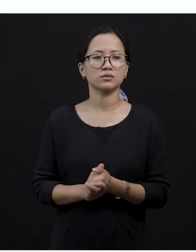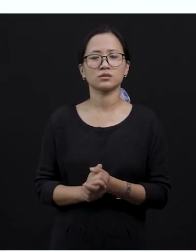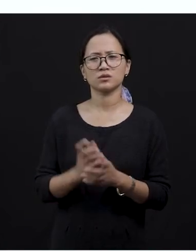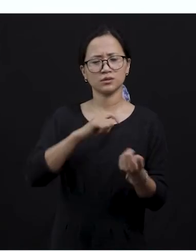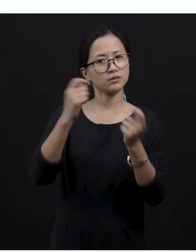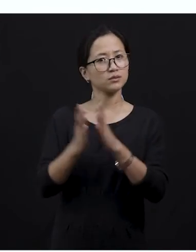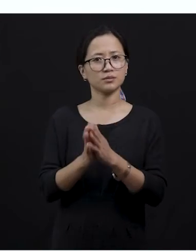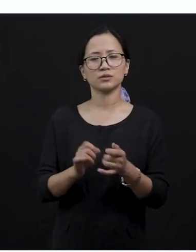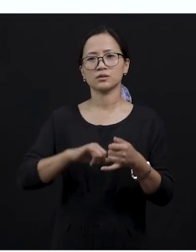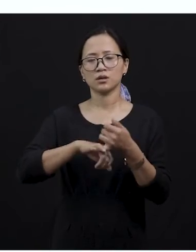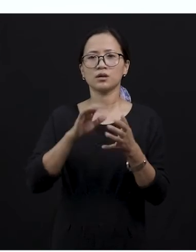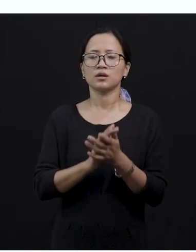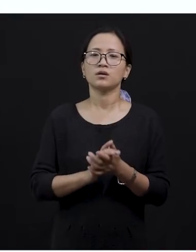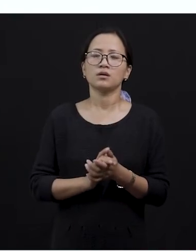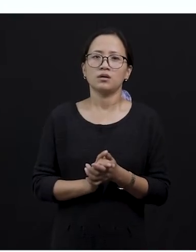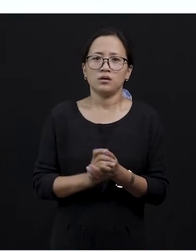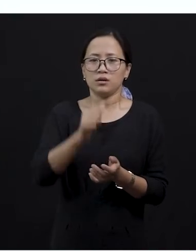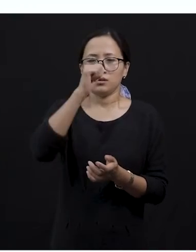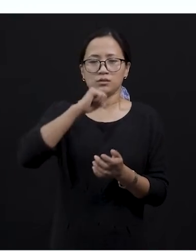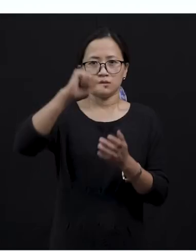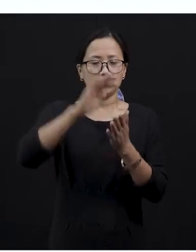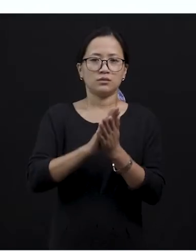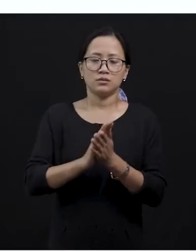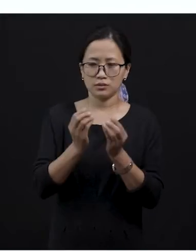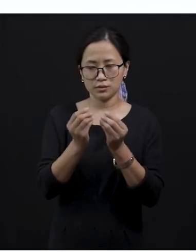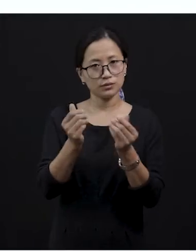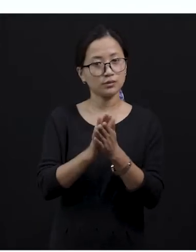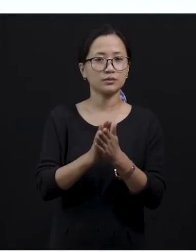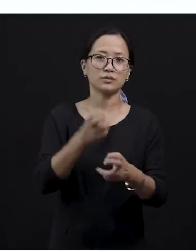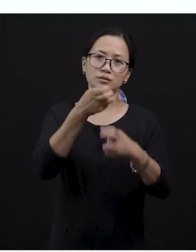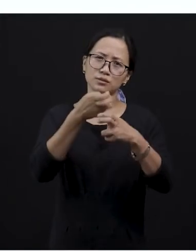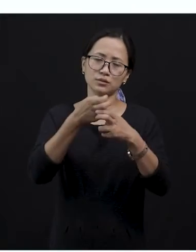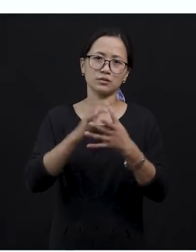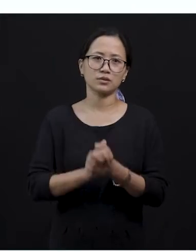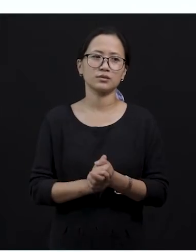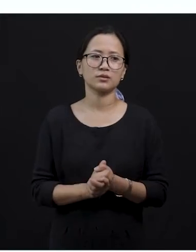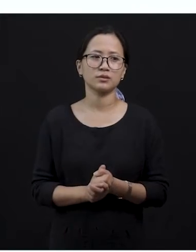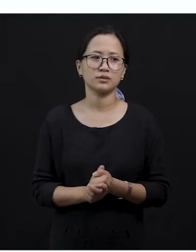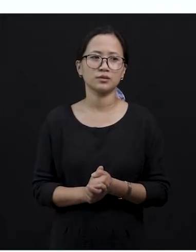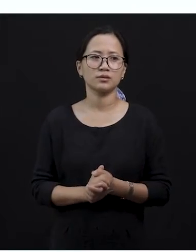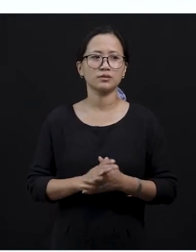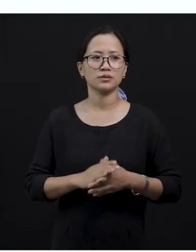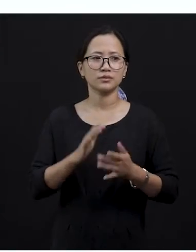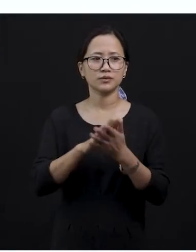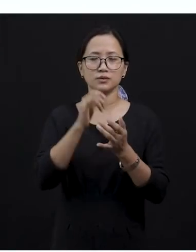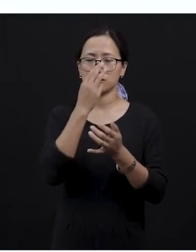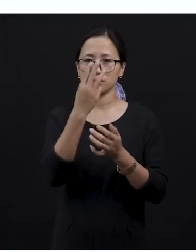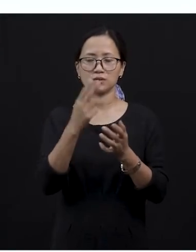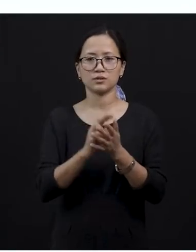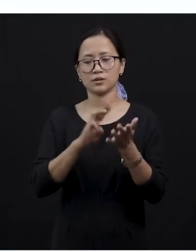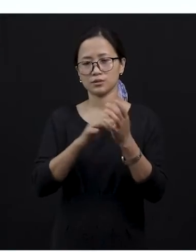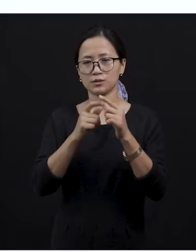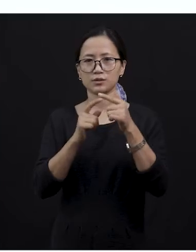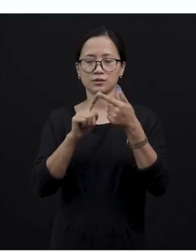solid. Yes, it is true. We can do it. See, gas can be turned to liquid on cooling. If you